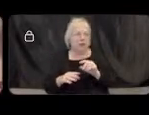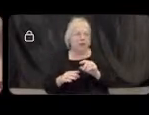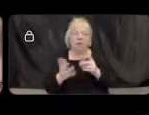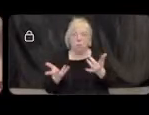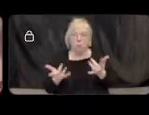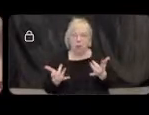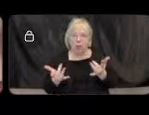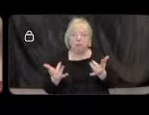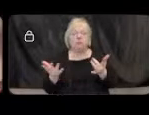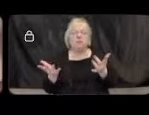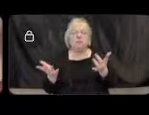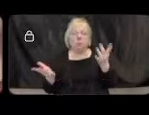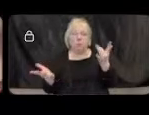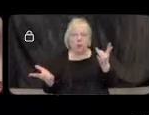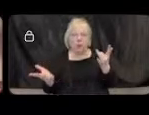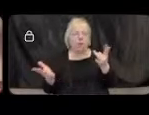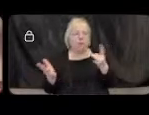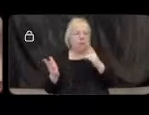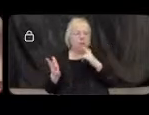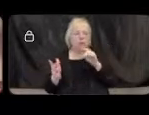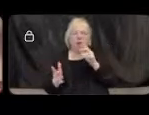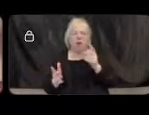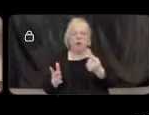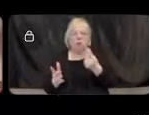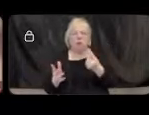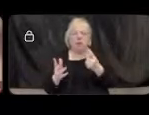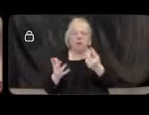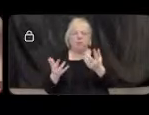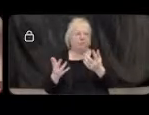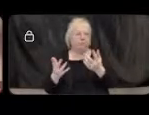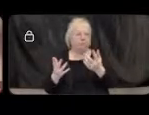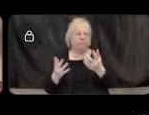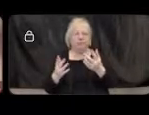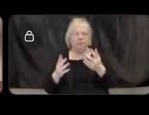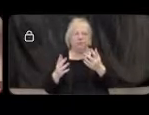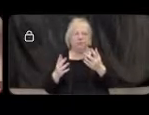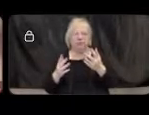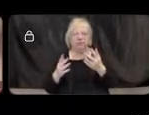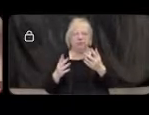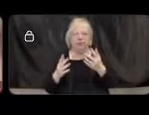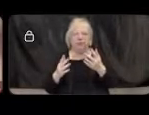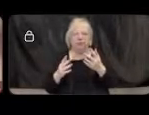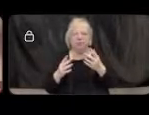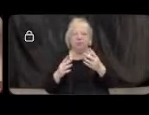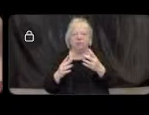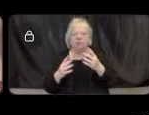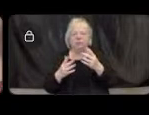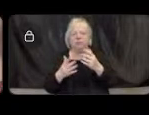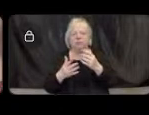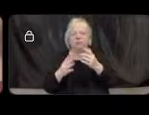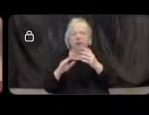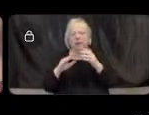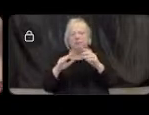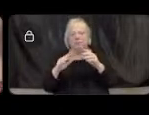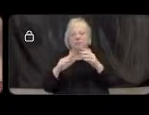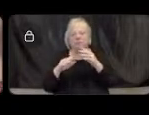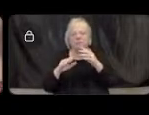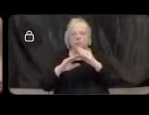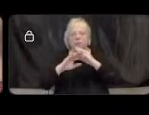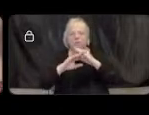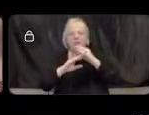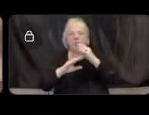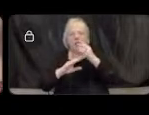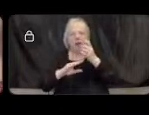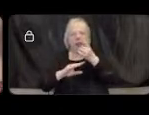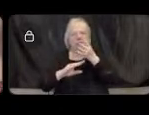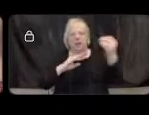is to not only just break up what you're seeing when a vehicle's parked, but also from the headlights that are coming in.